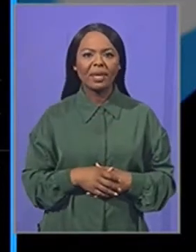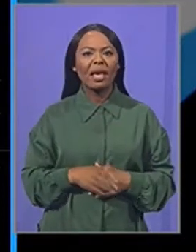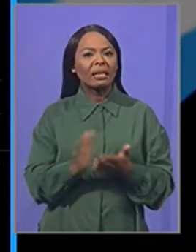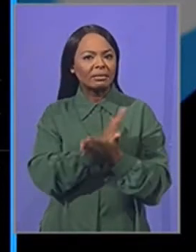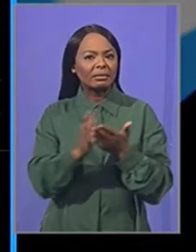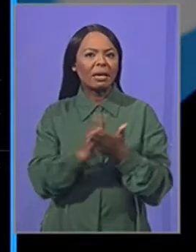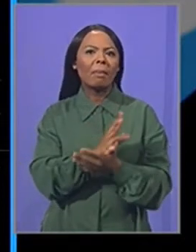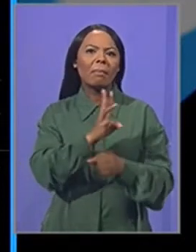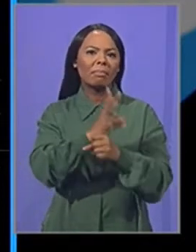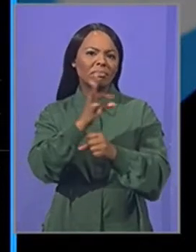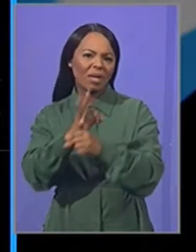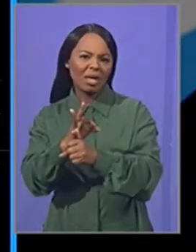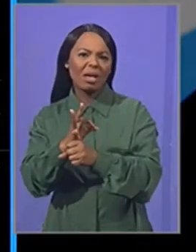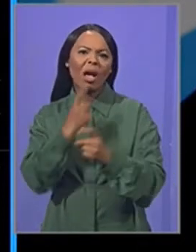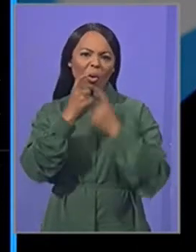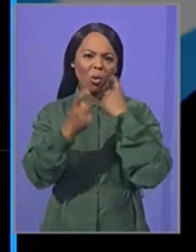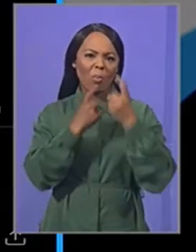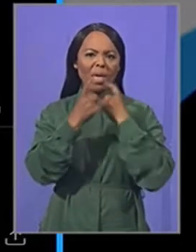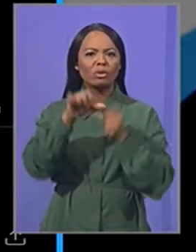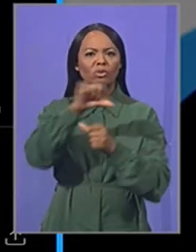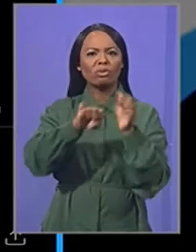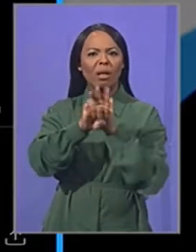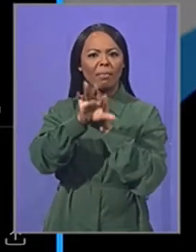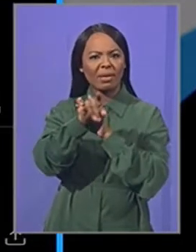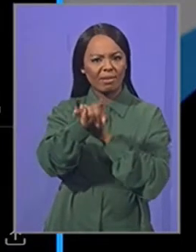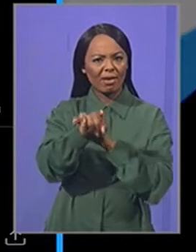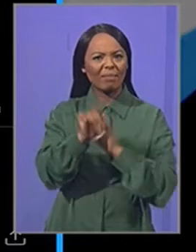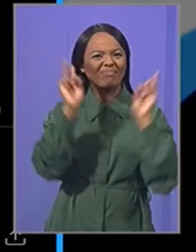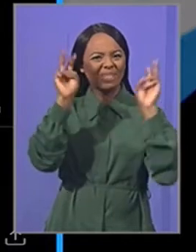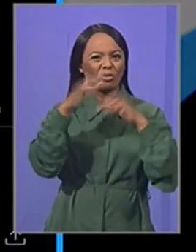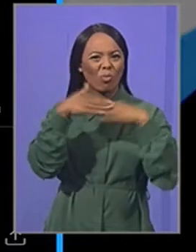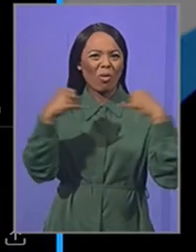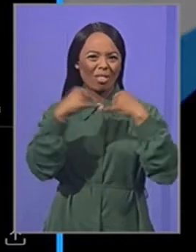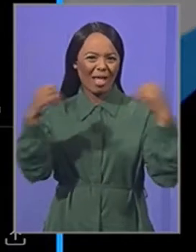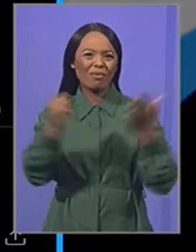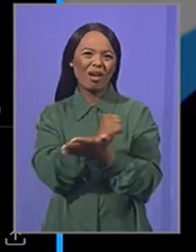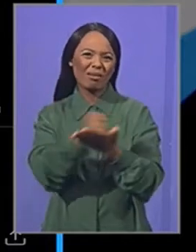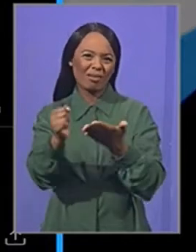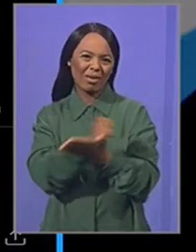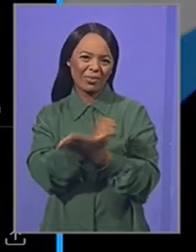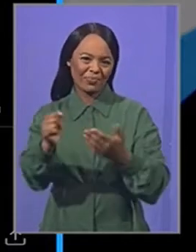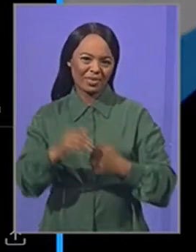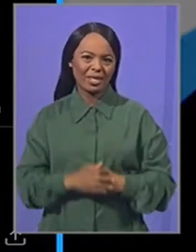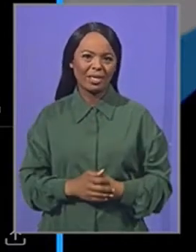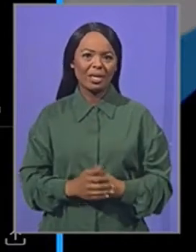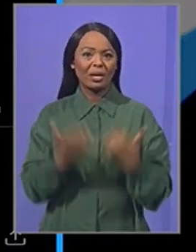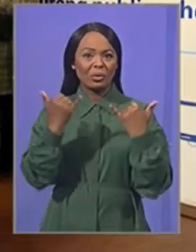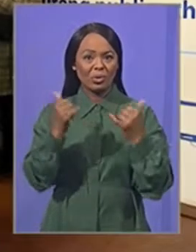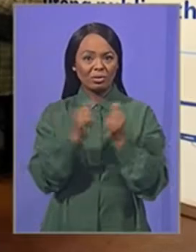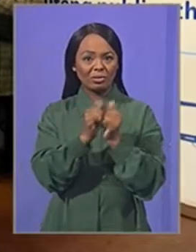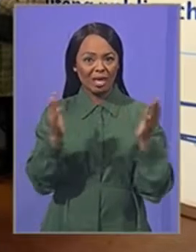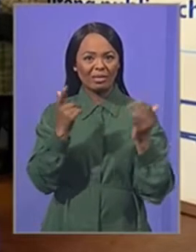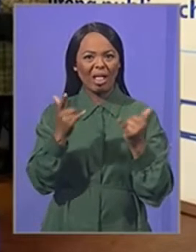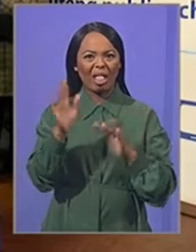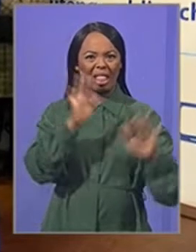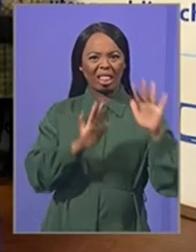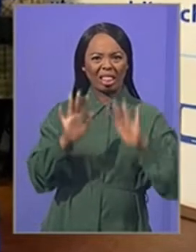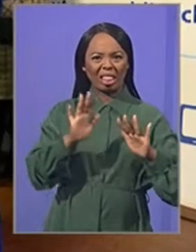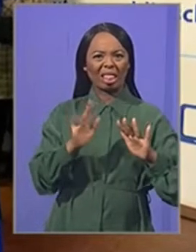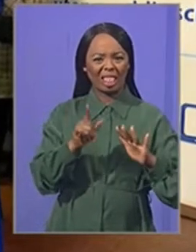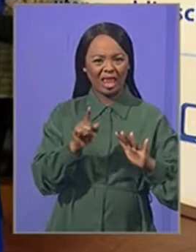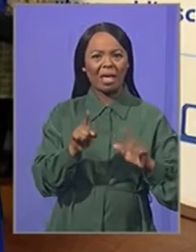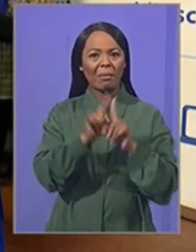ntshitse matshwenyego a bone mo mafaratlhatlheng a go bobega kgang. Le mororo lenaane le nnile bonya kwa tshimologong. Lefapha la re